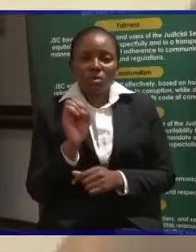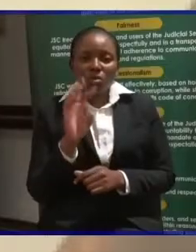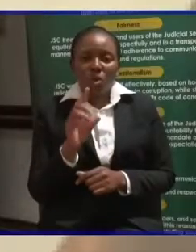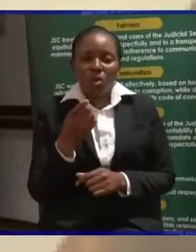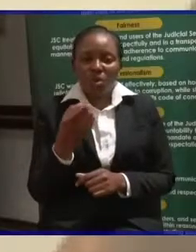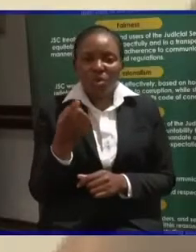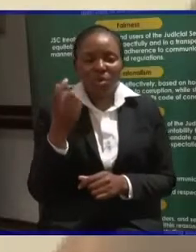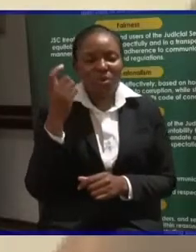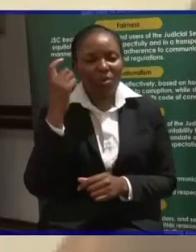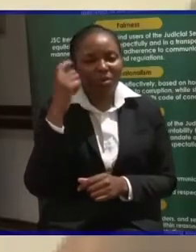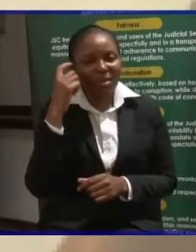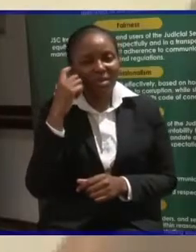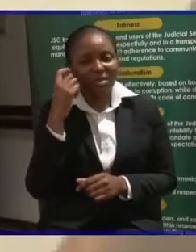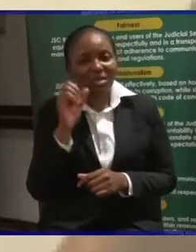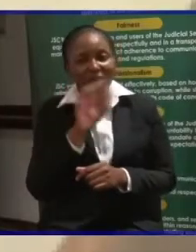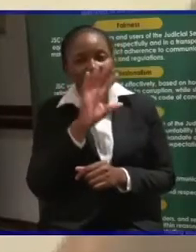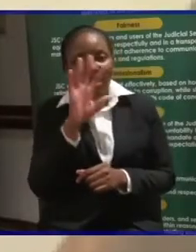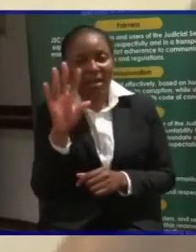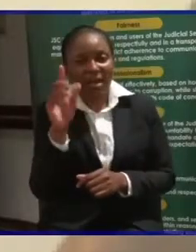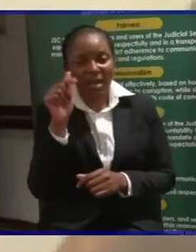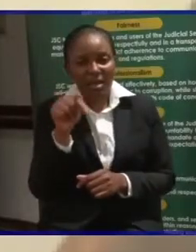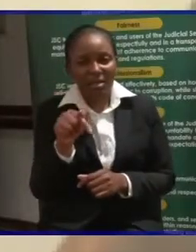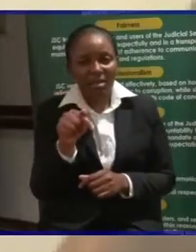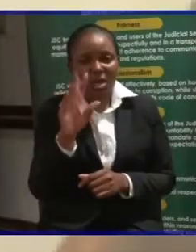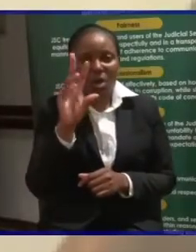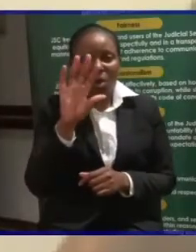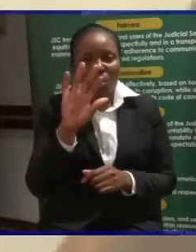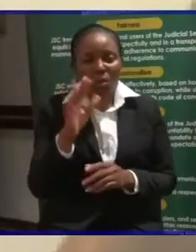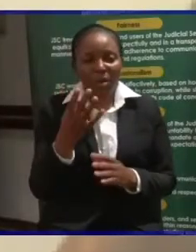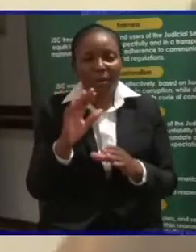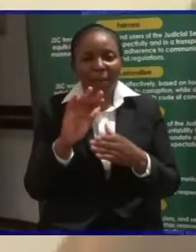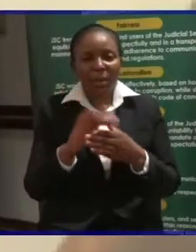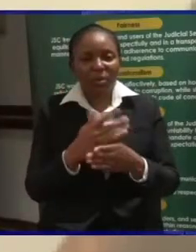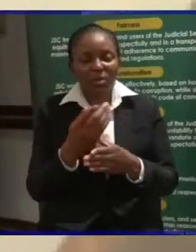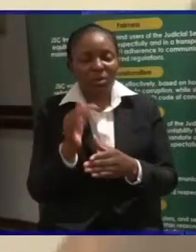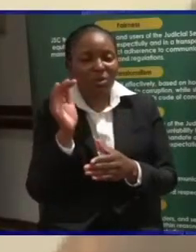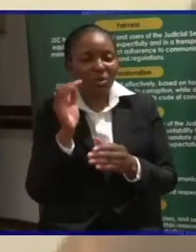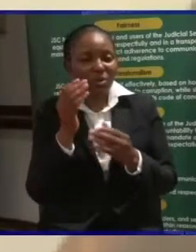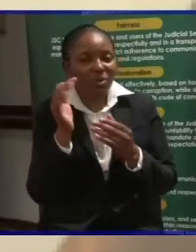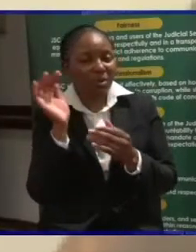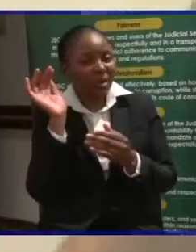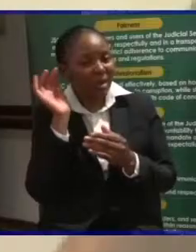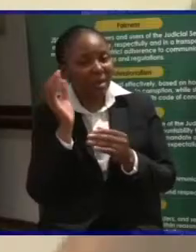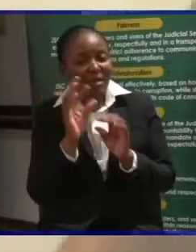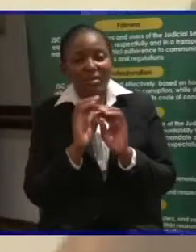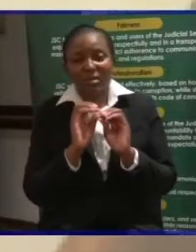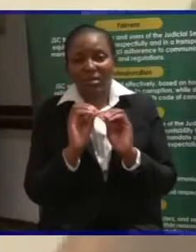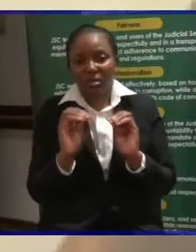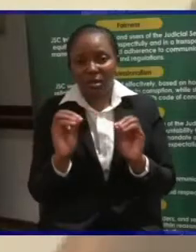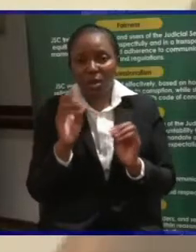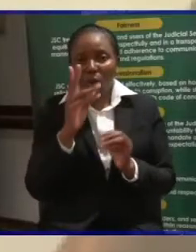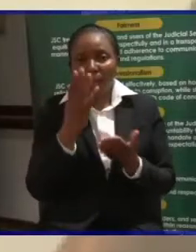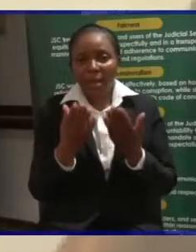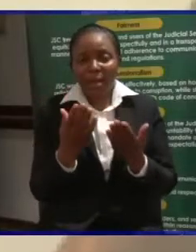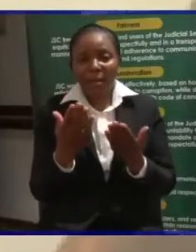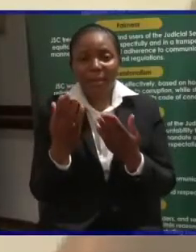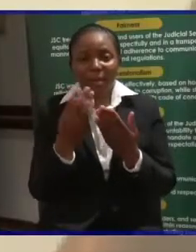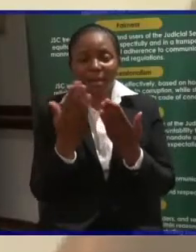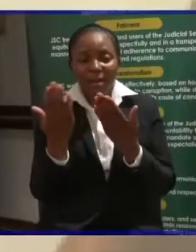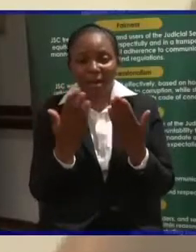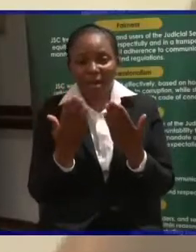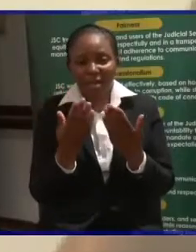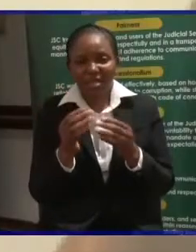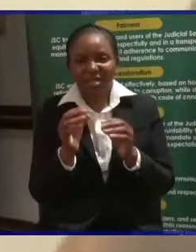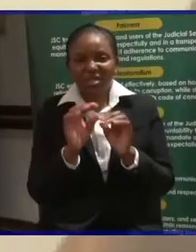would you mind clearing this air? Was it because you misread the question? And if you misread the question, what does